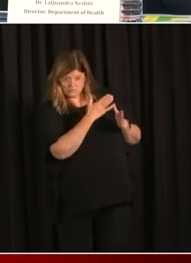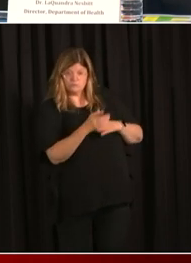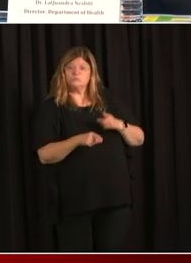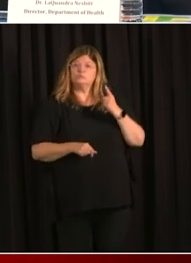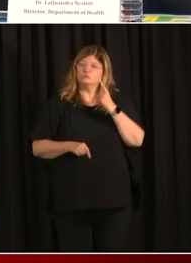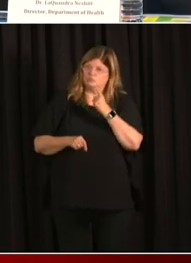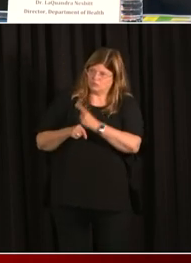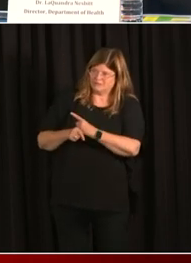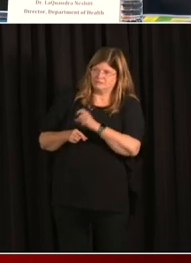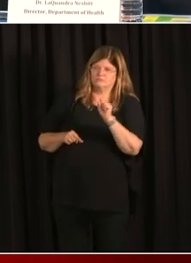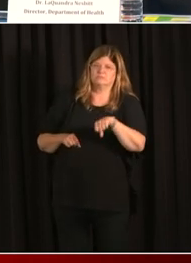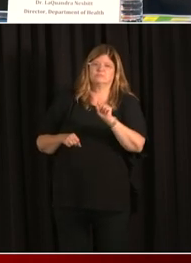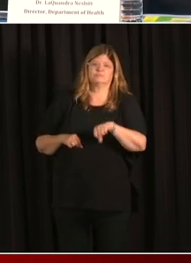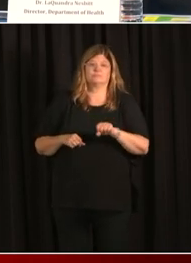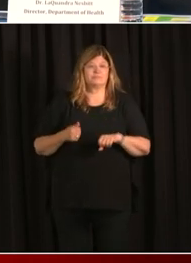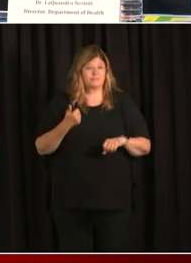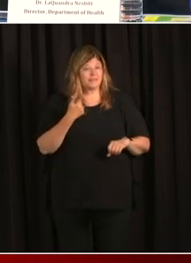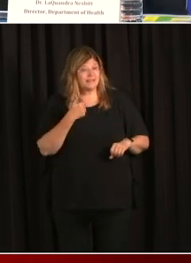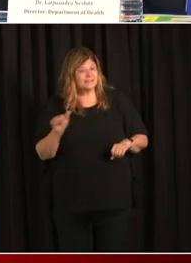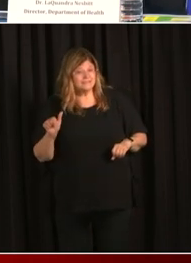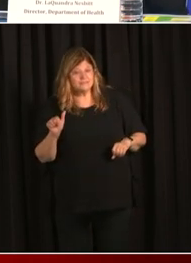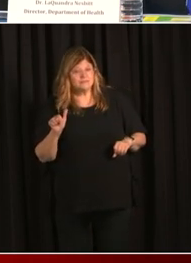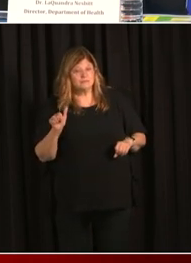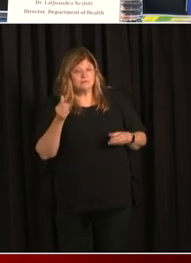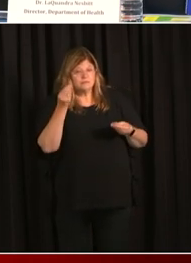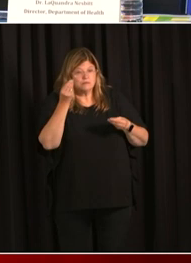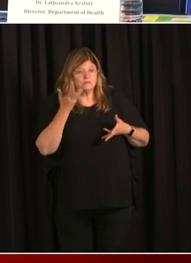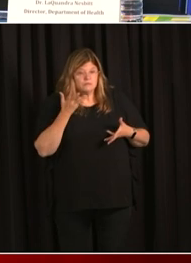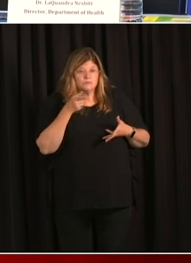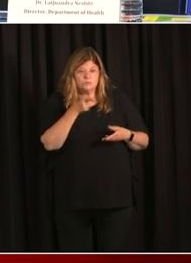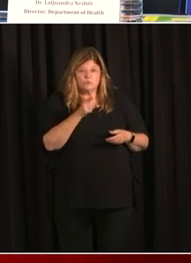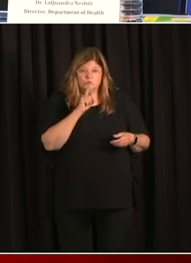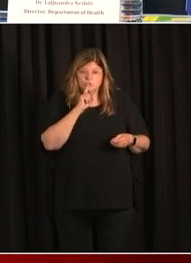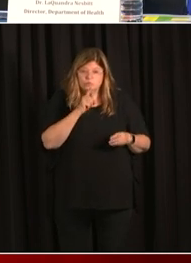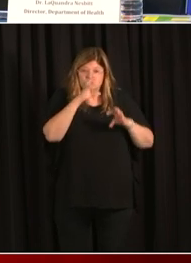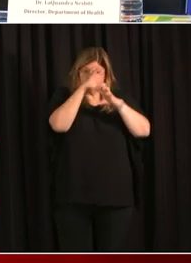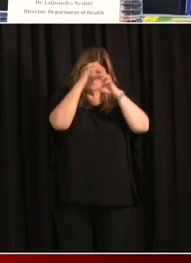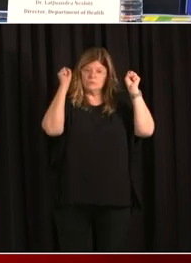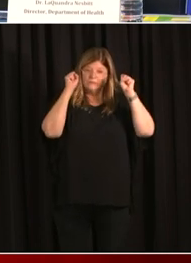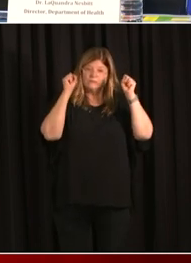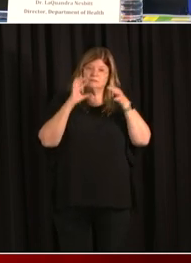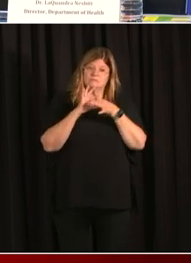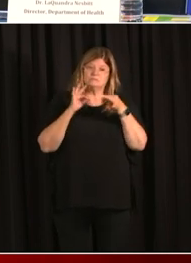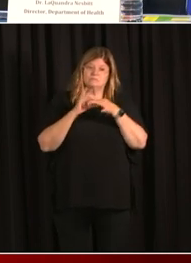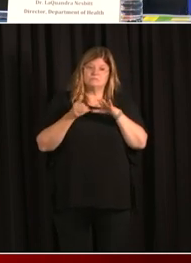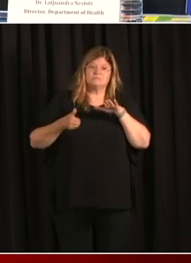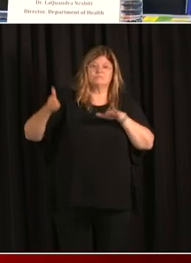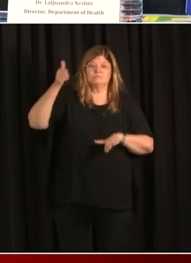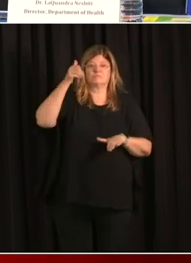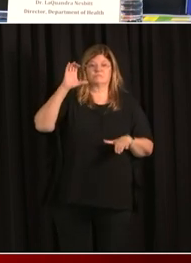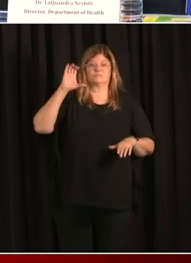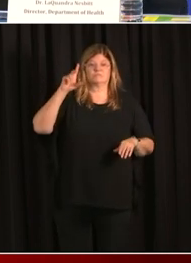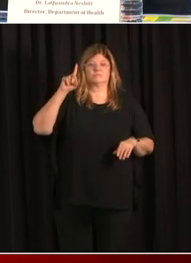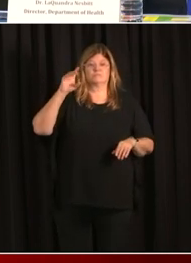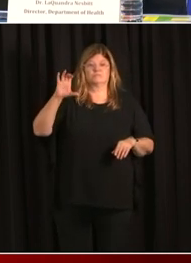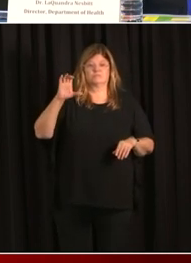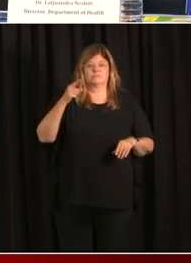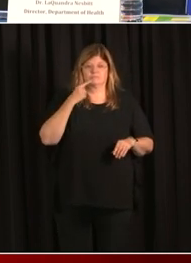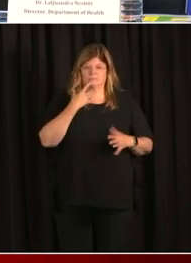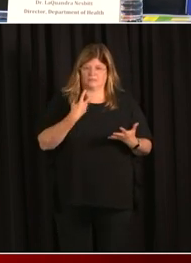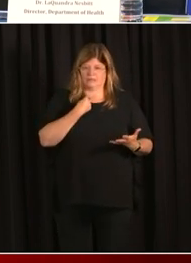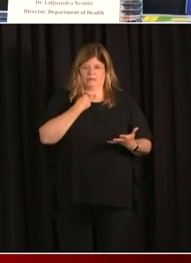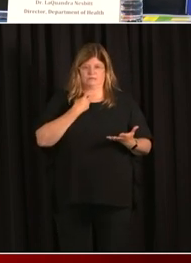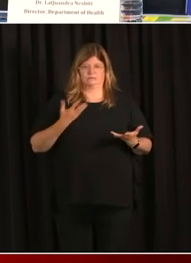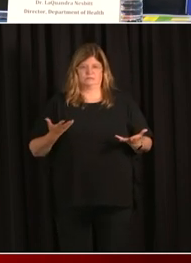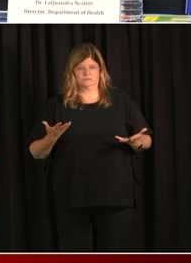any indication? I mean, I'm sure you heard what the president said and then what the head of the CDC said. They're kind of at odds. What say you as